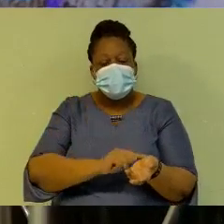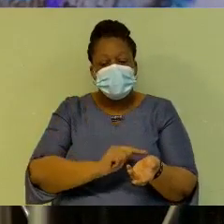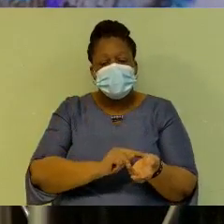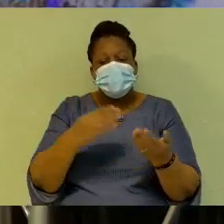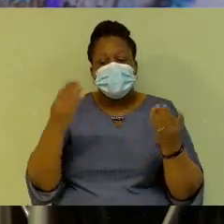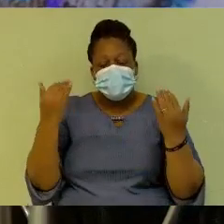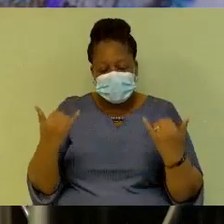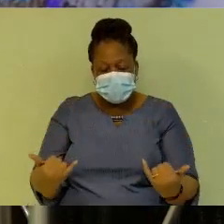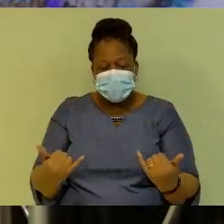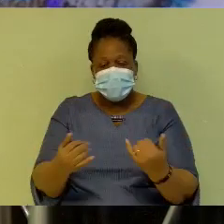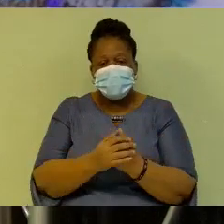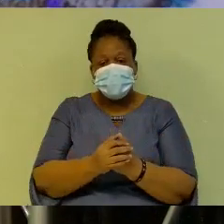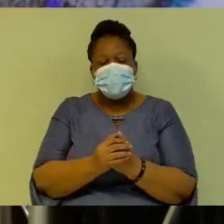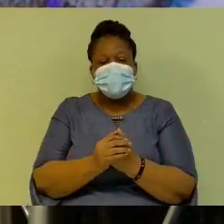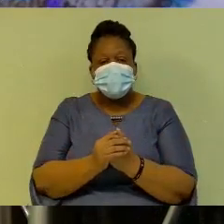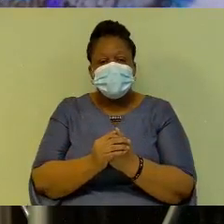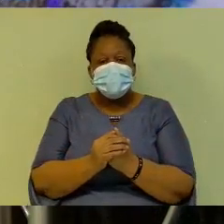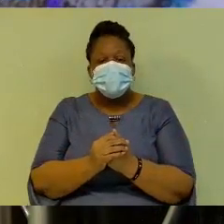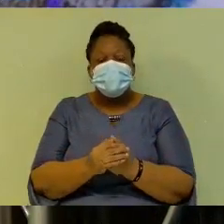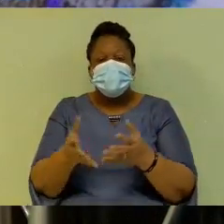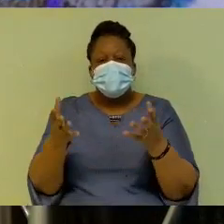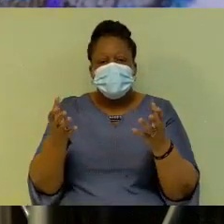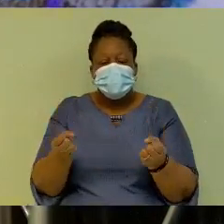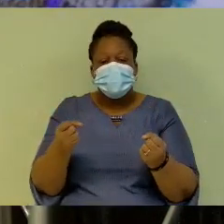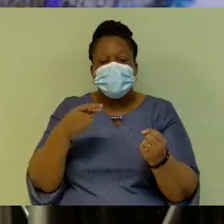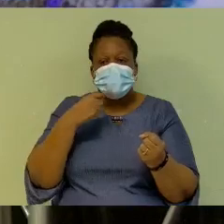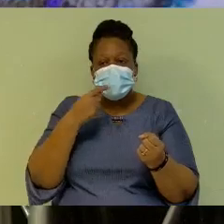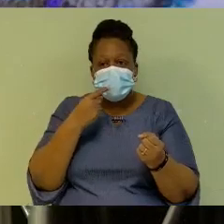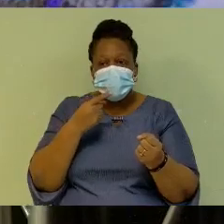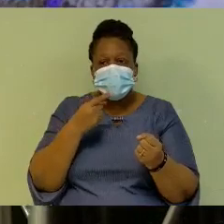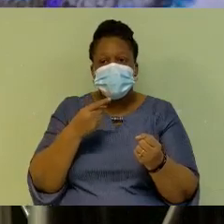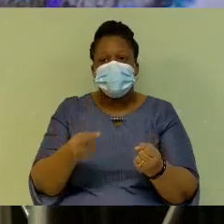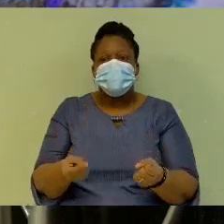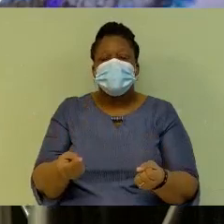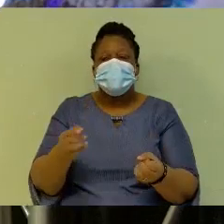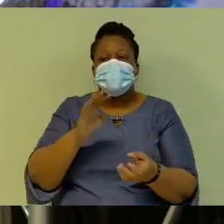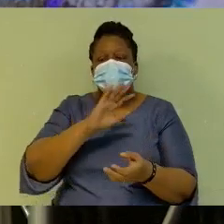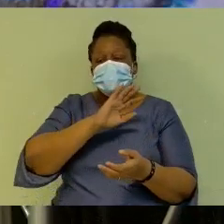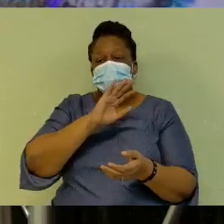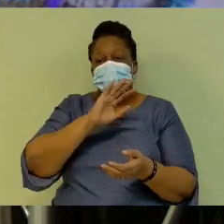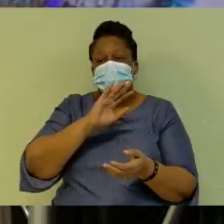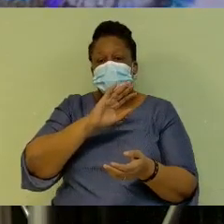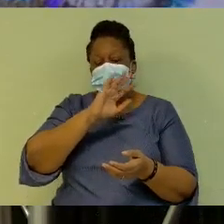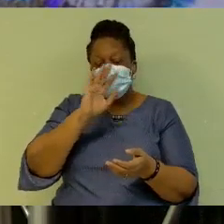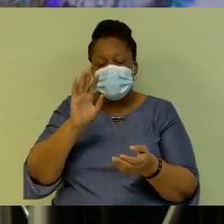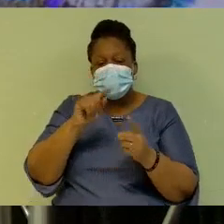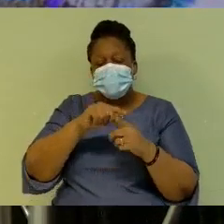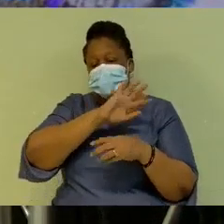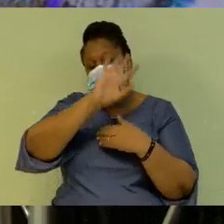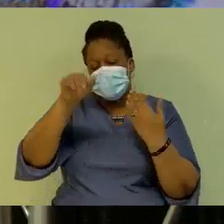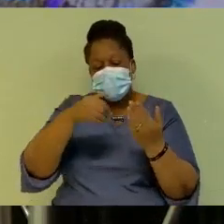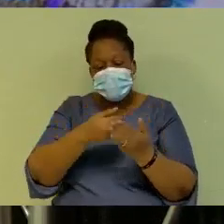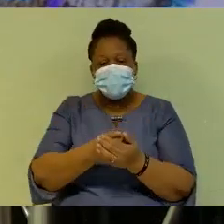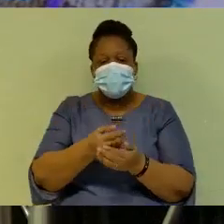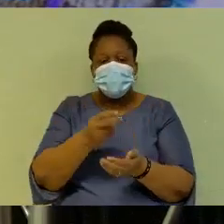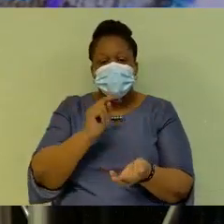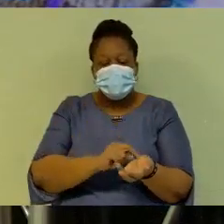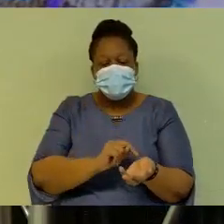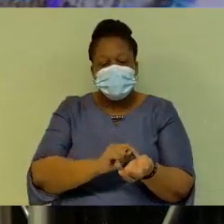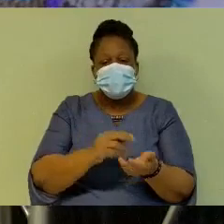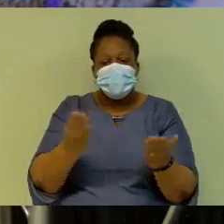for granted today. On behalf of the federal government, I wish every nurse in our federation a happy